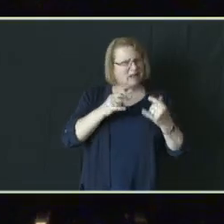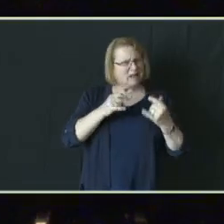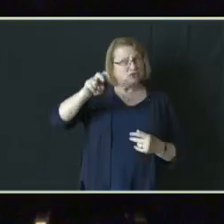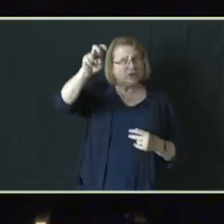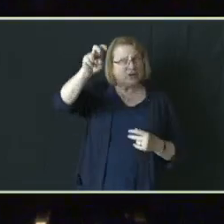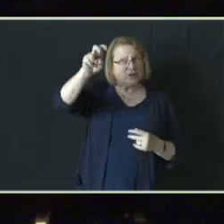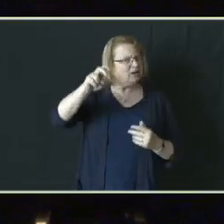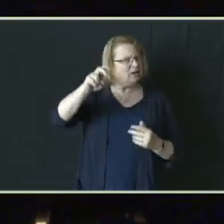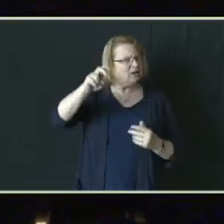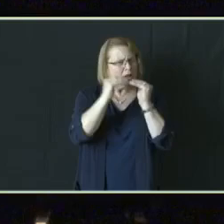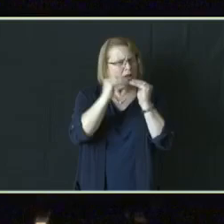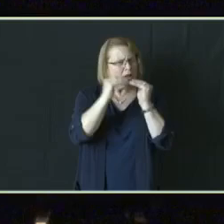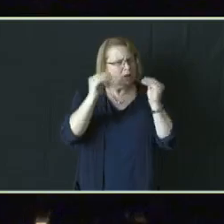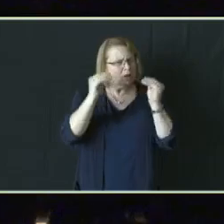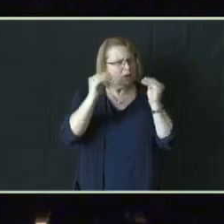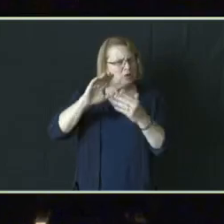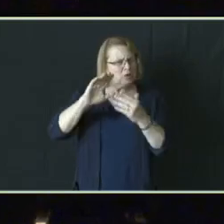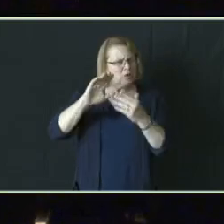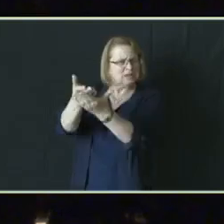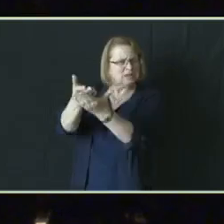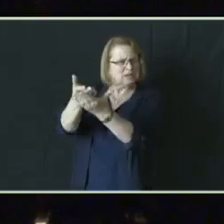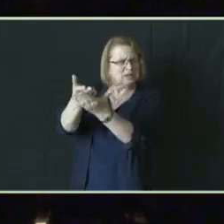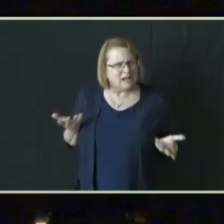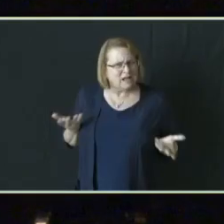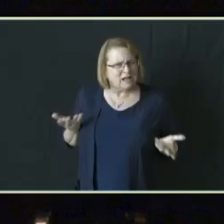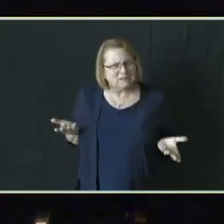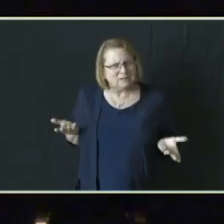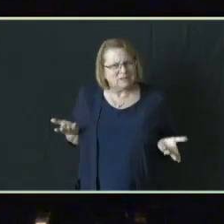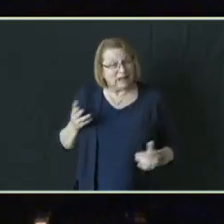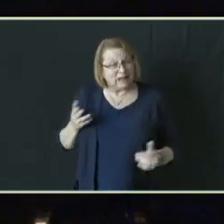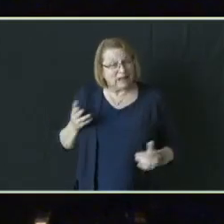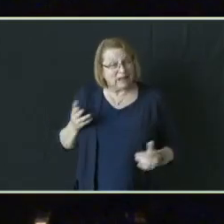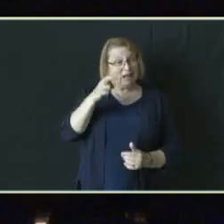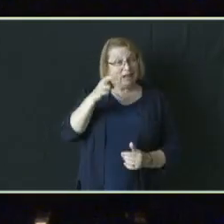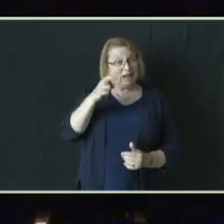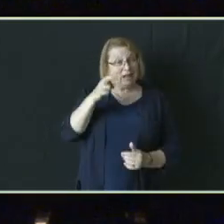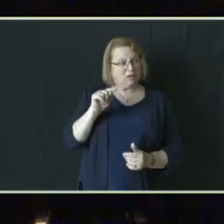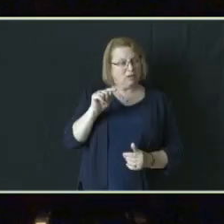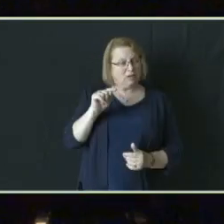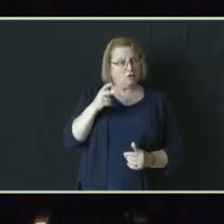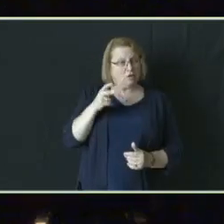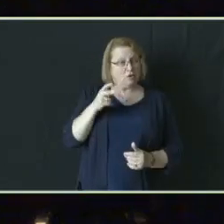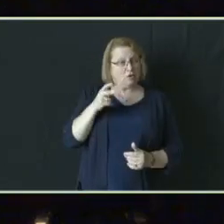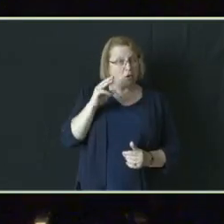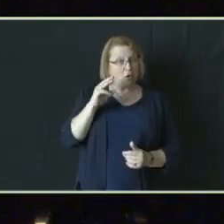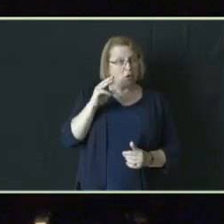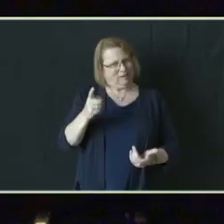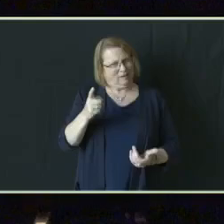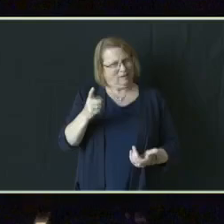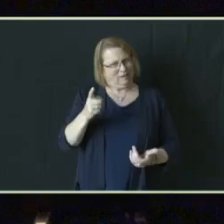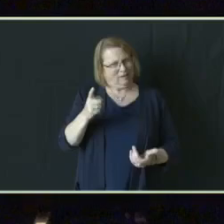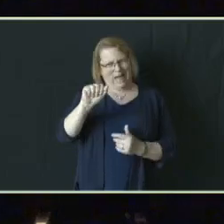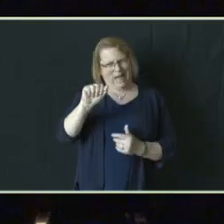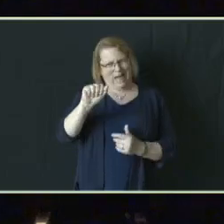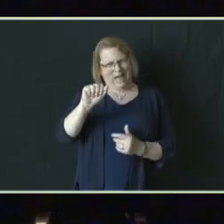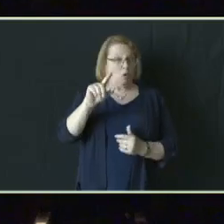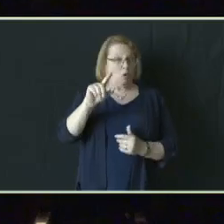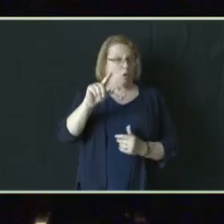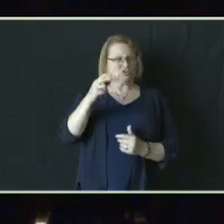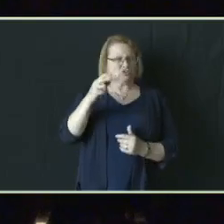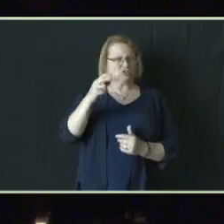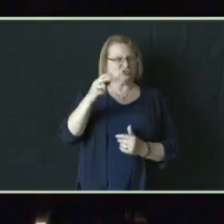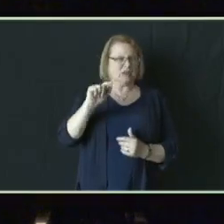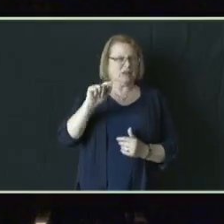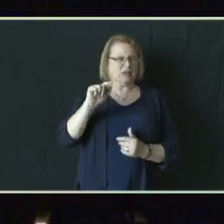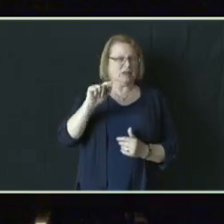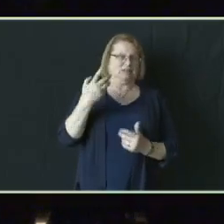destination. Henry Thoreau, a noted 19th century abolitionist, wrote, The only ones that get anywhere interesting